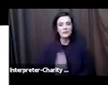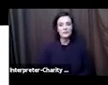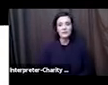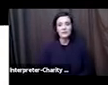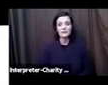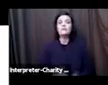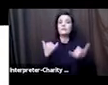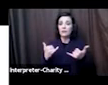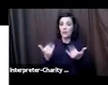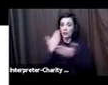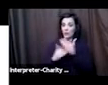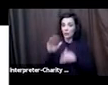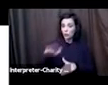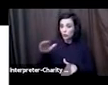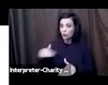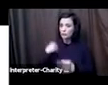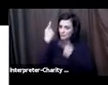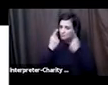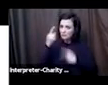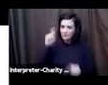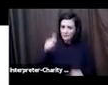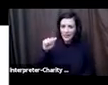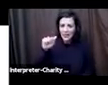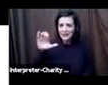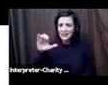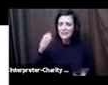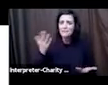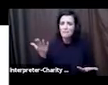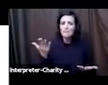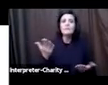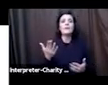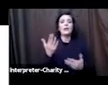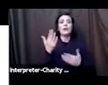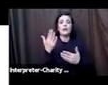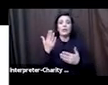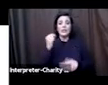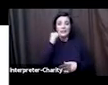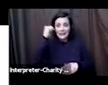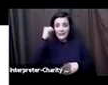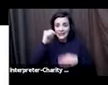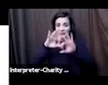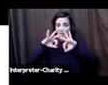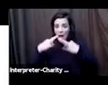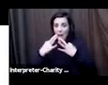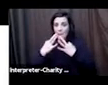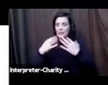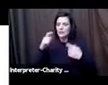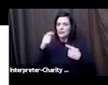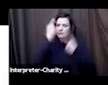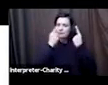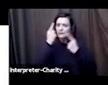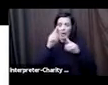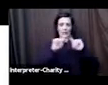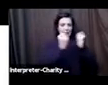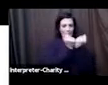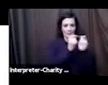AAC for some children, there's a few things that teams and families can really be keeping in mind. So first off, the team is really